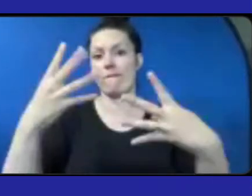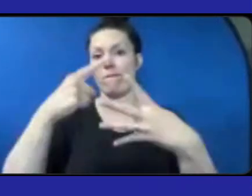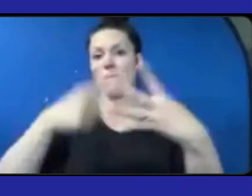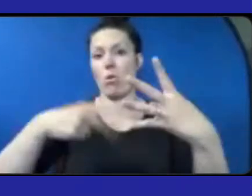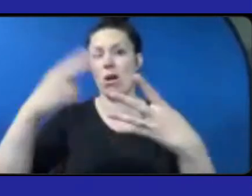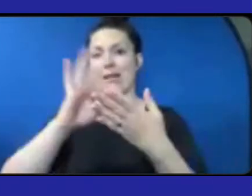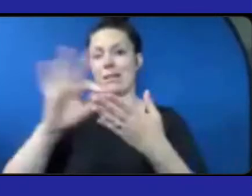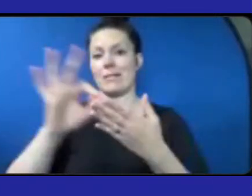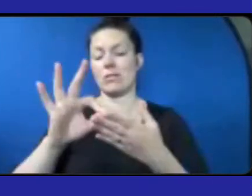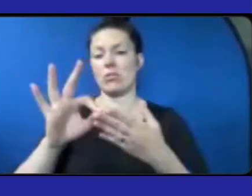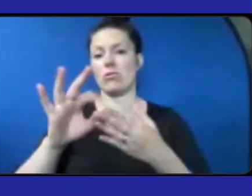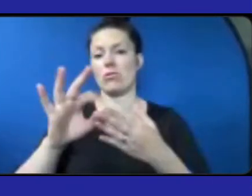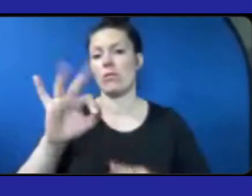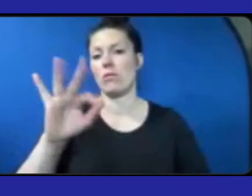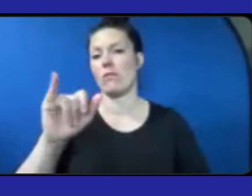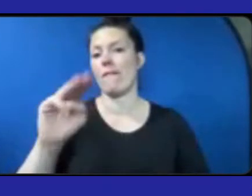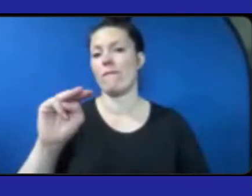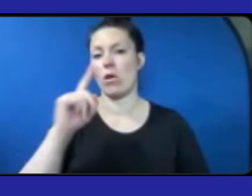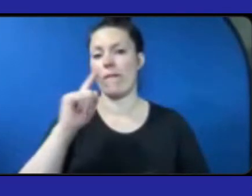as the selection.